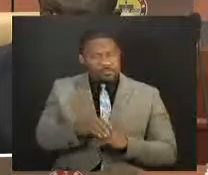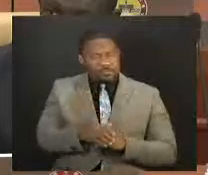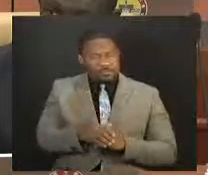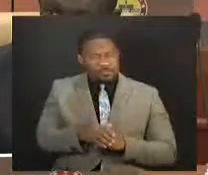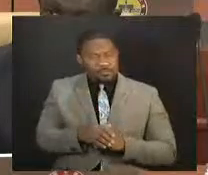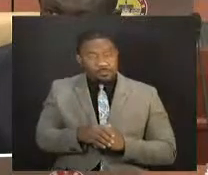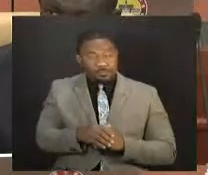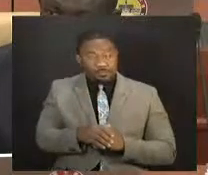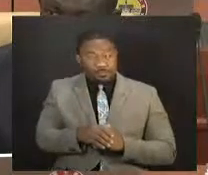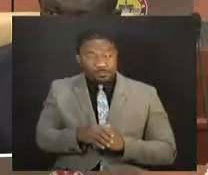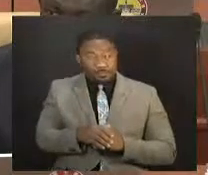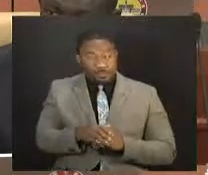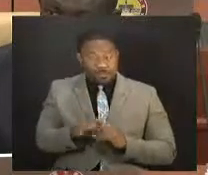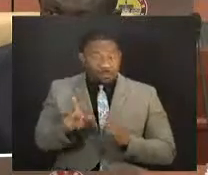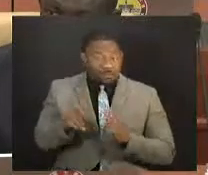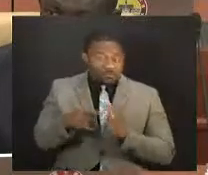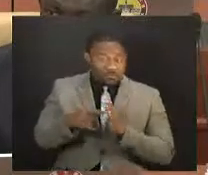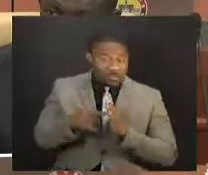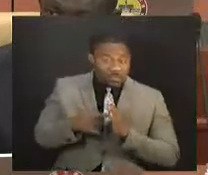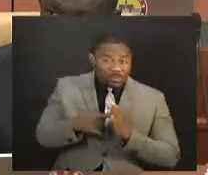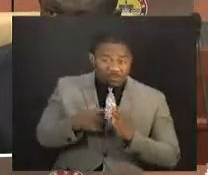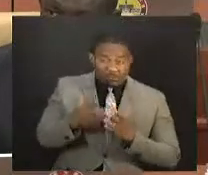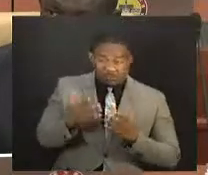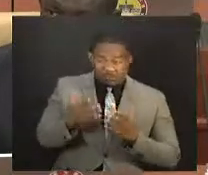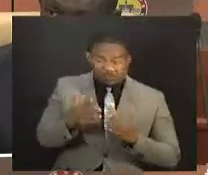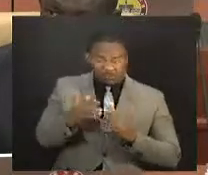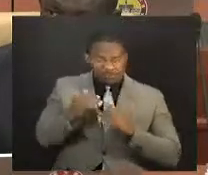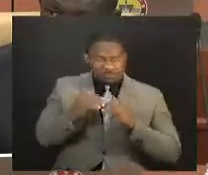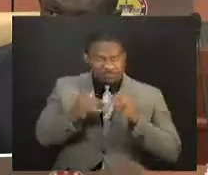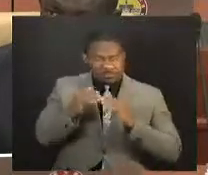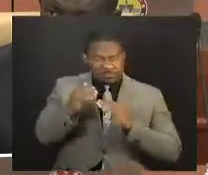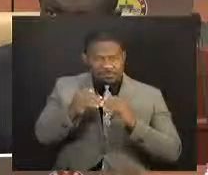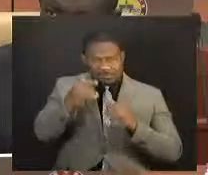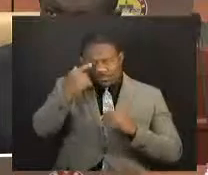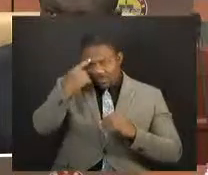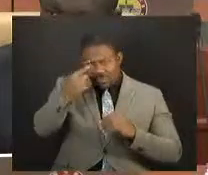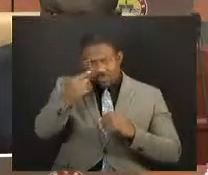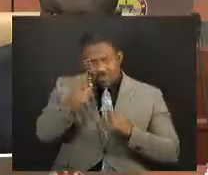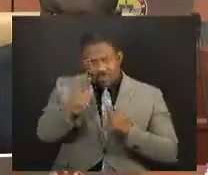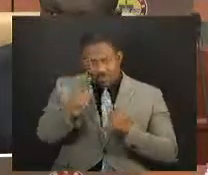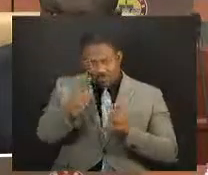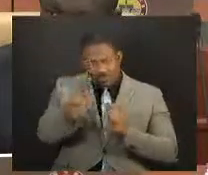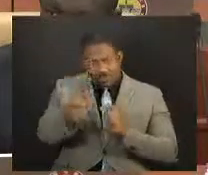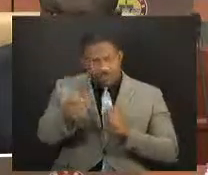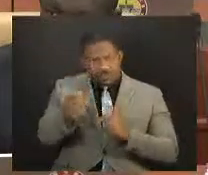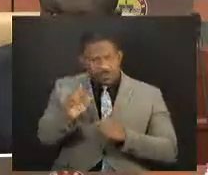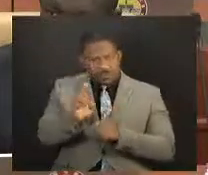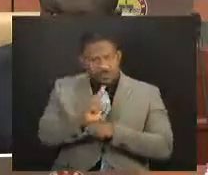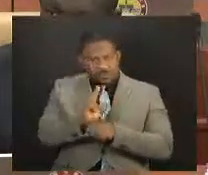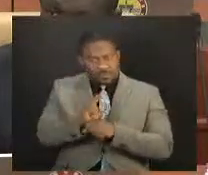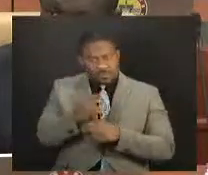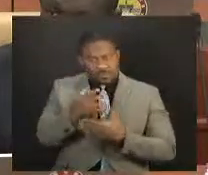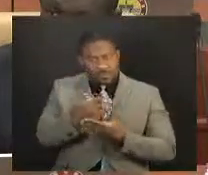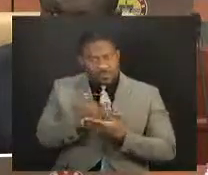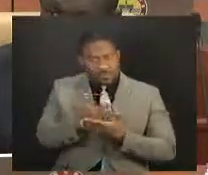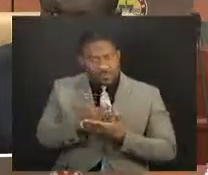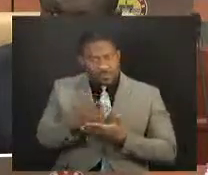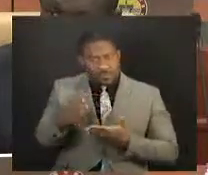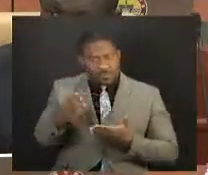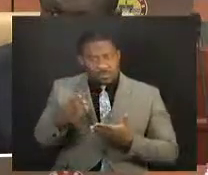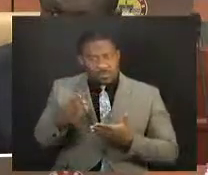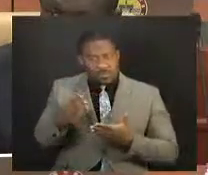first one in this country, an infrastructure for recycling and reuse of waste to